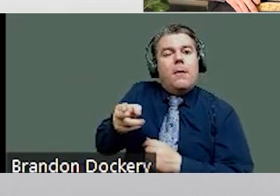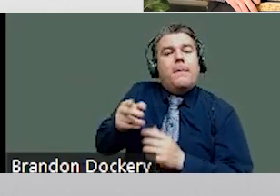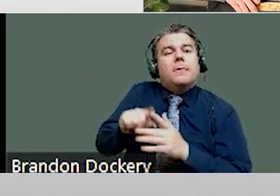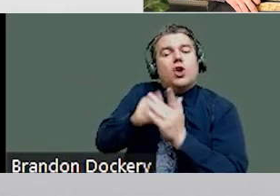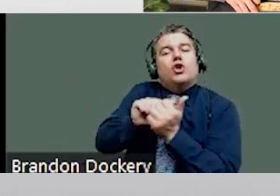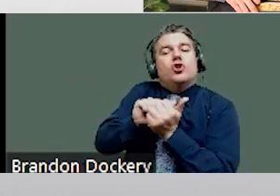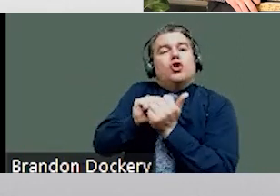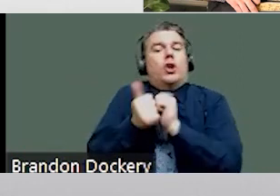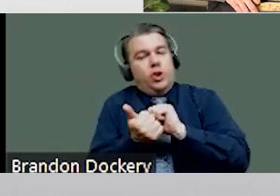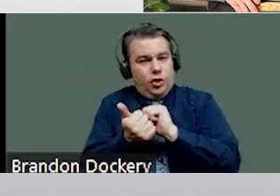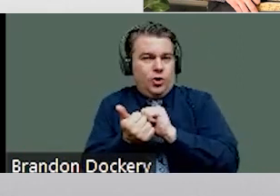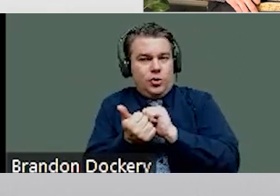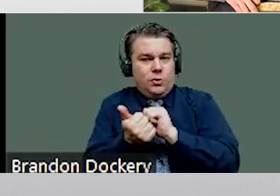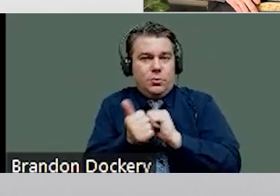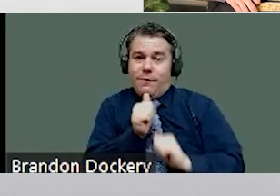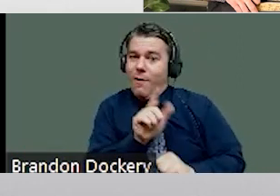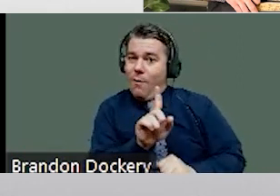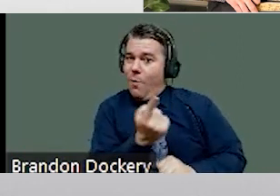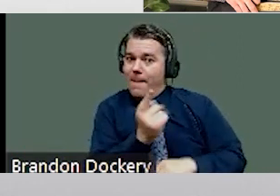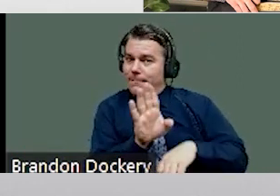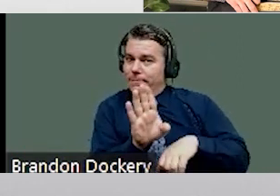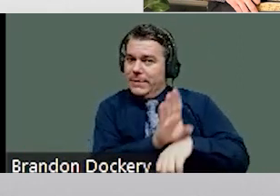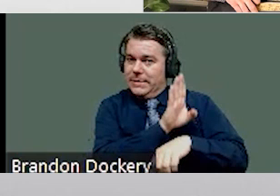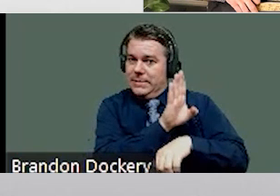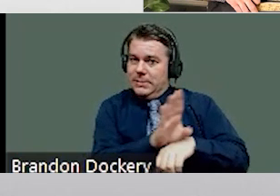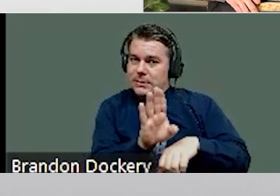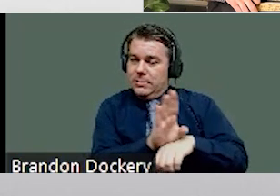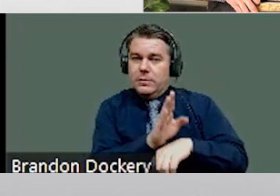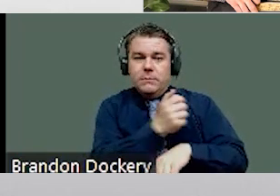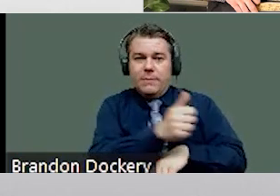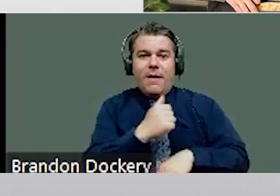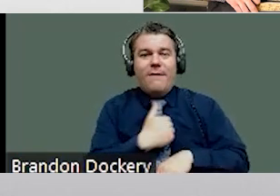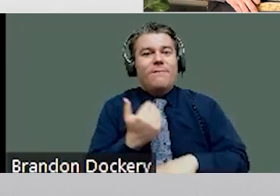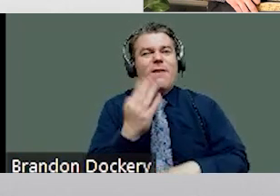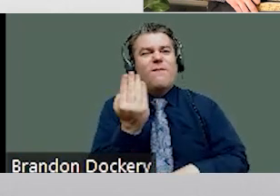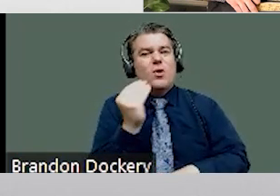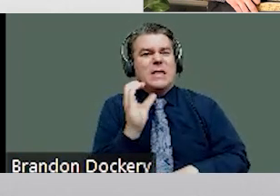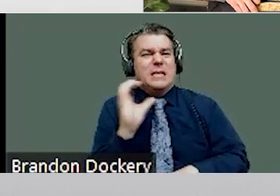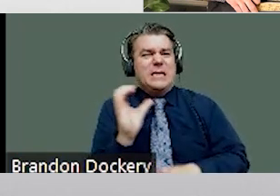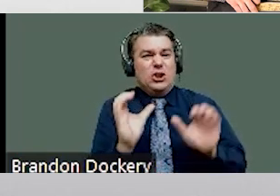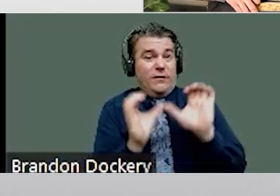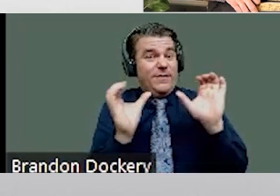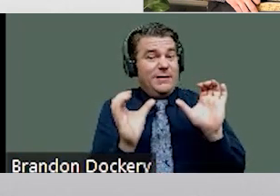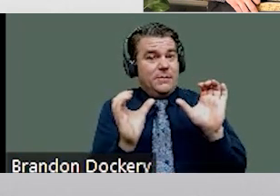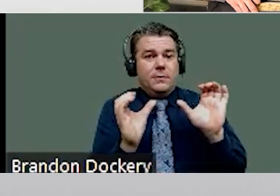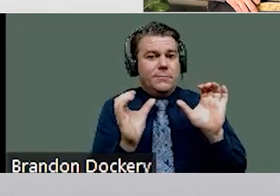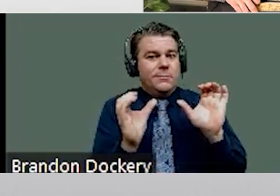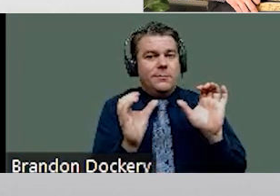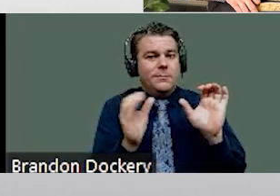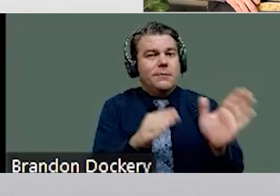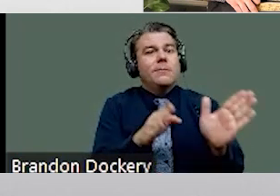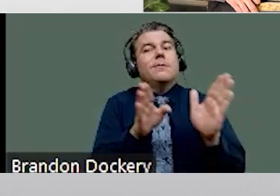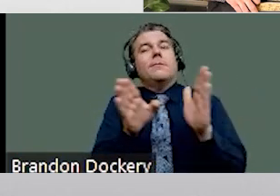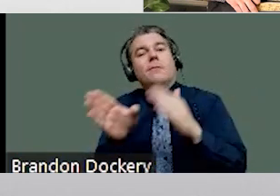to turn. So instead of just businesses having these 14C certificates, now